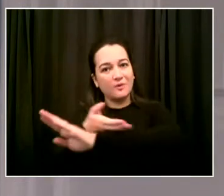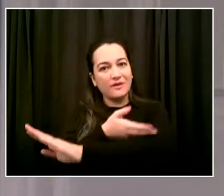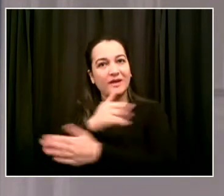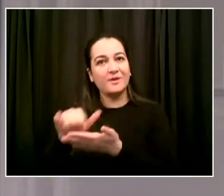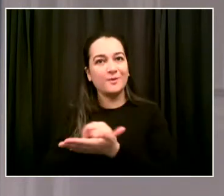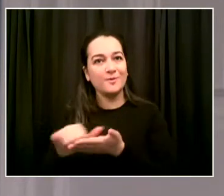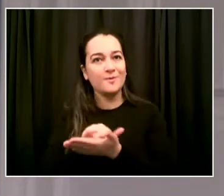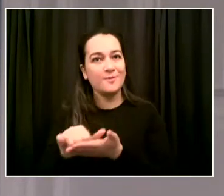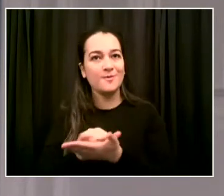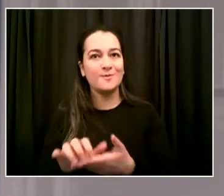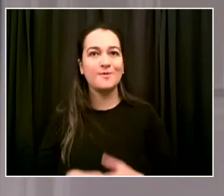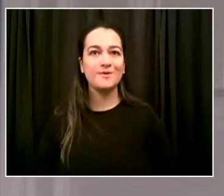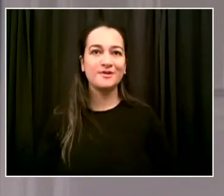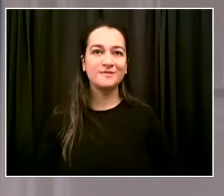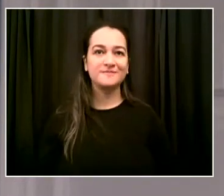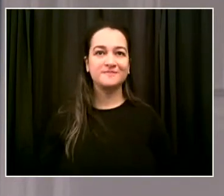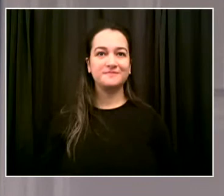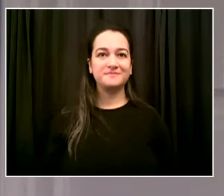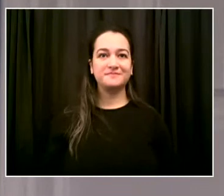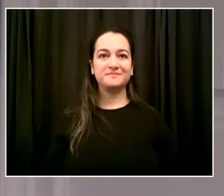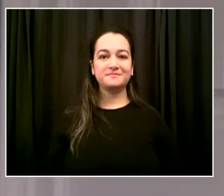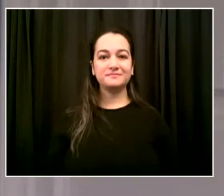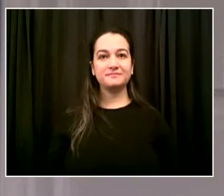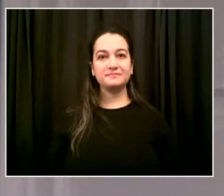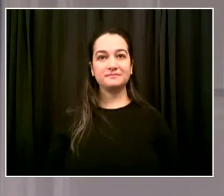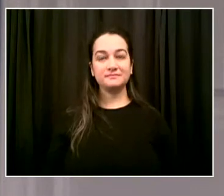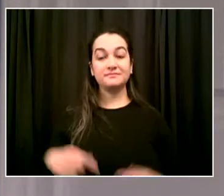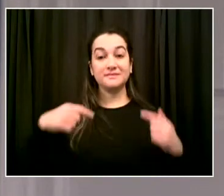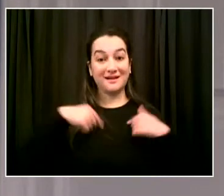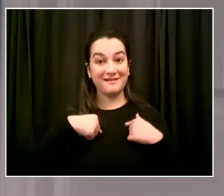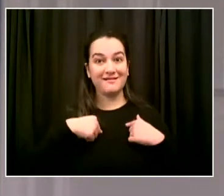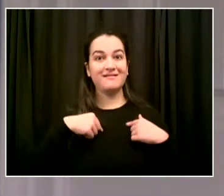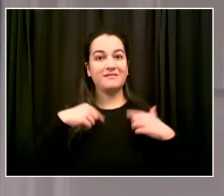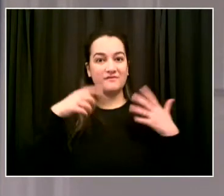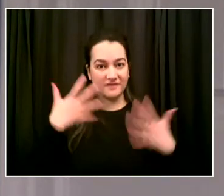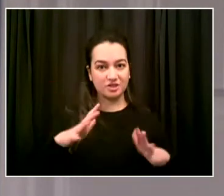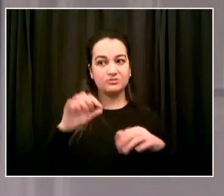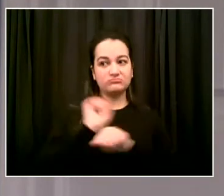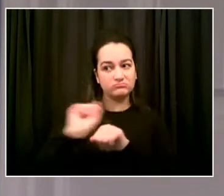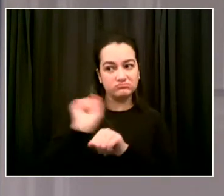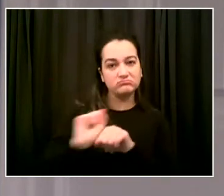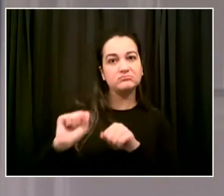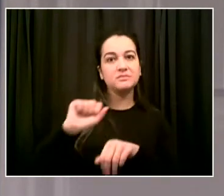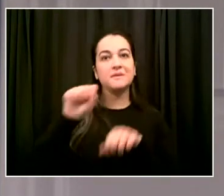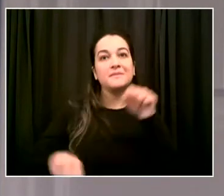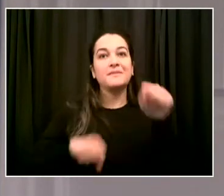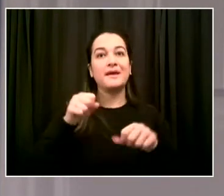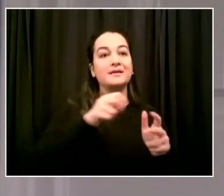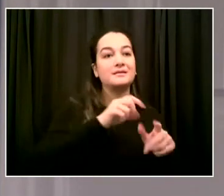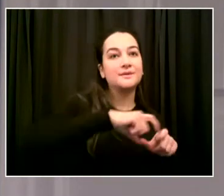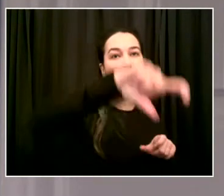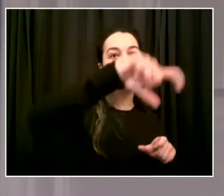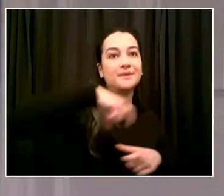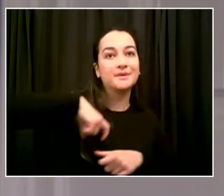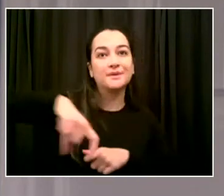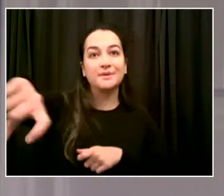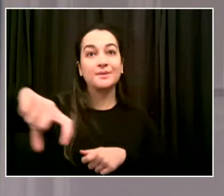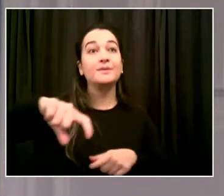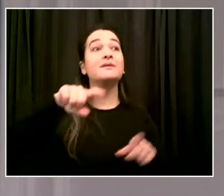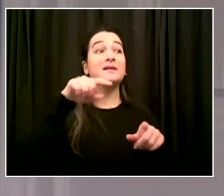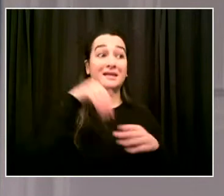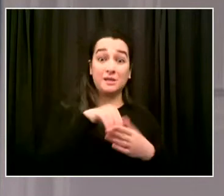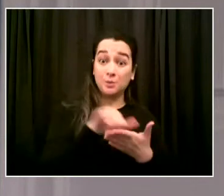and Chicago, and I developed a plan for Barclays Center when they opened to move more visitors